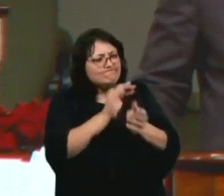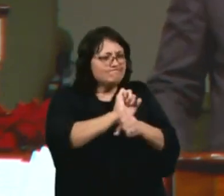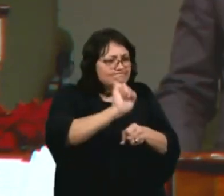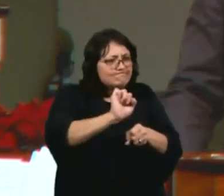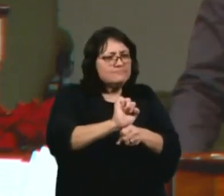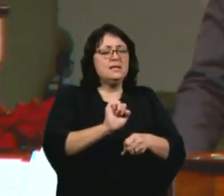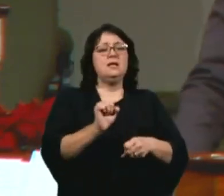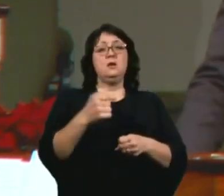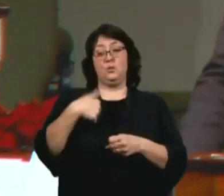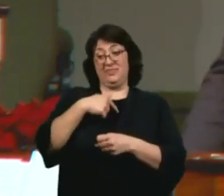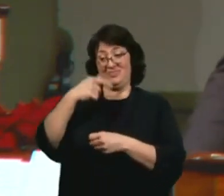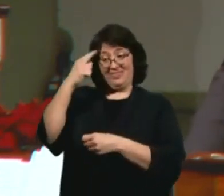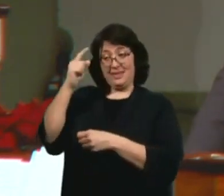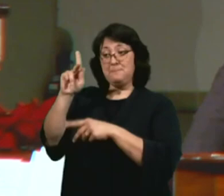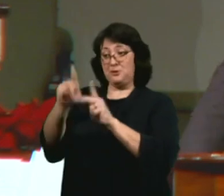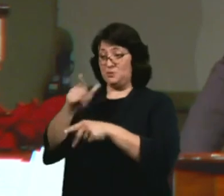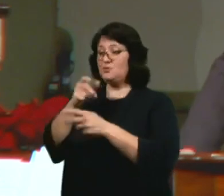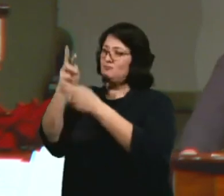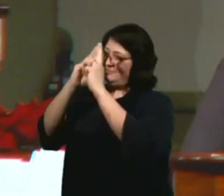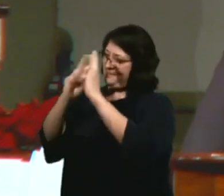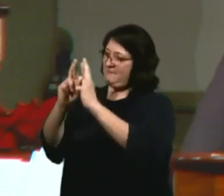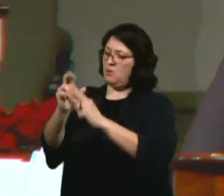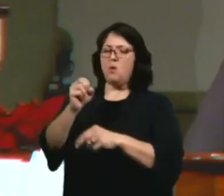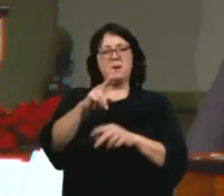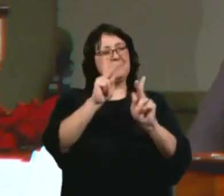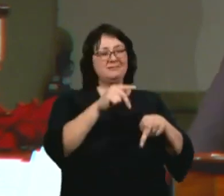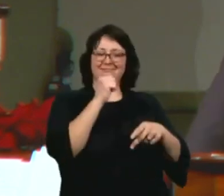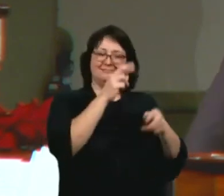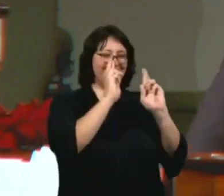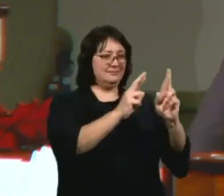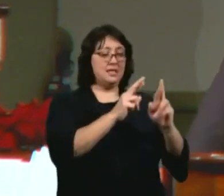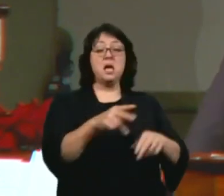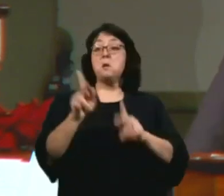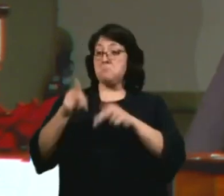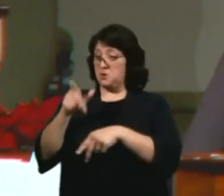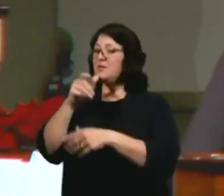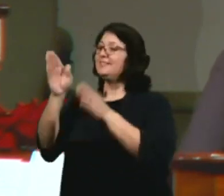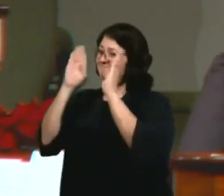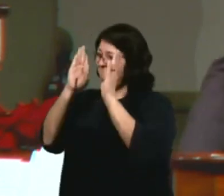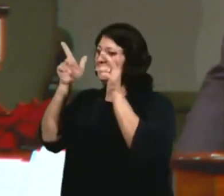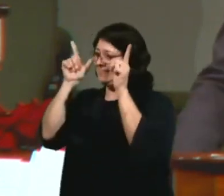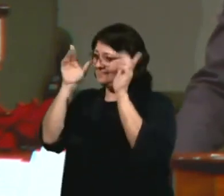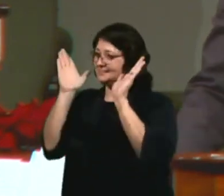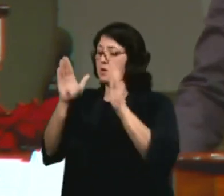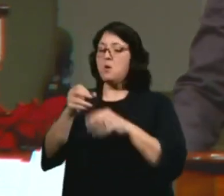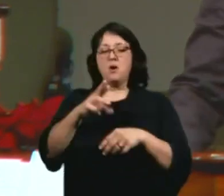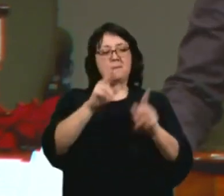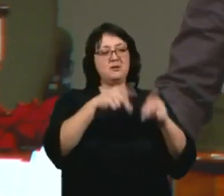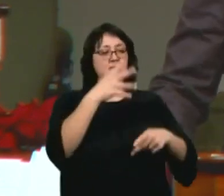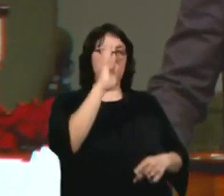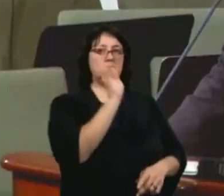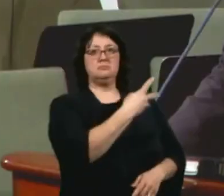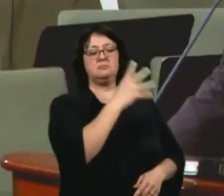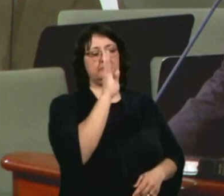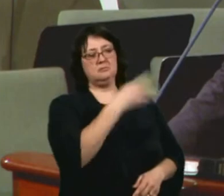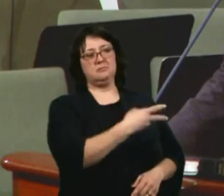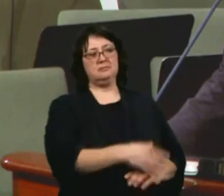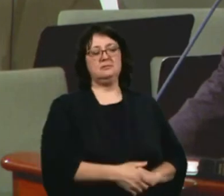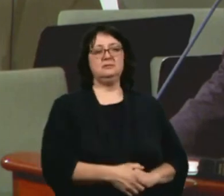someone who is respectful, someone who is disrespectful, someone who listens, and someone who is negligent to